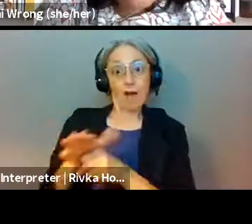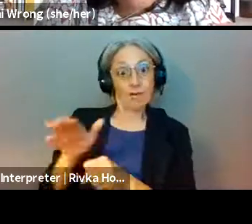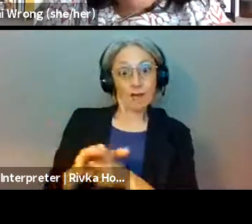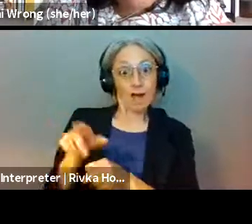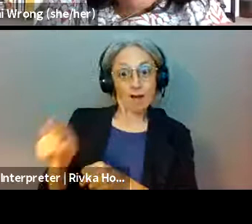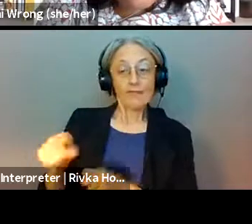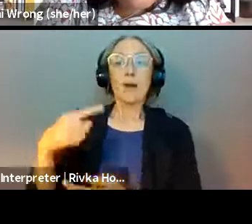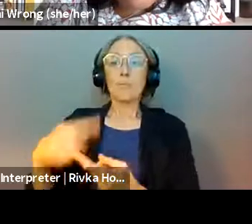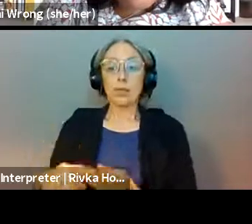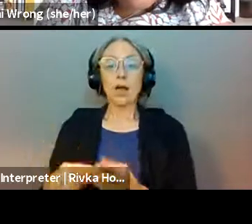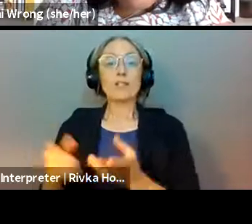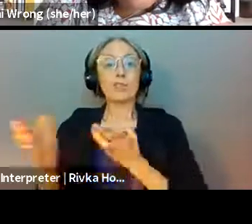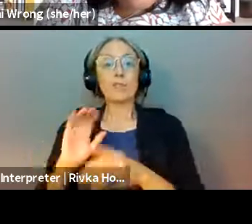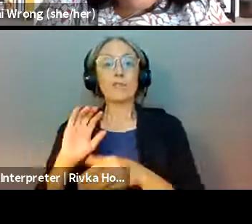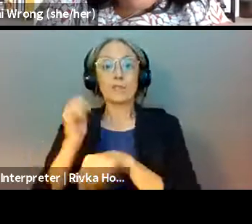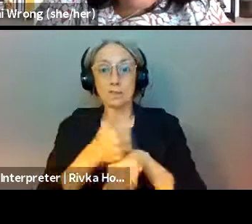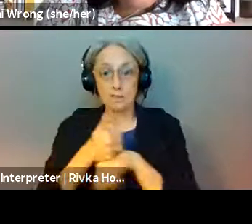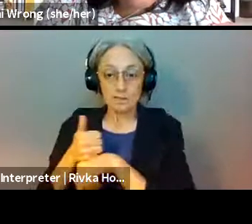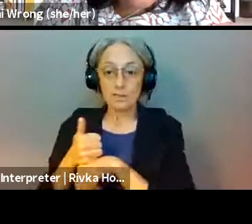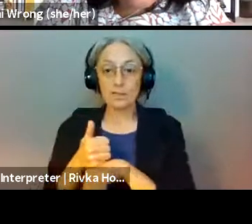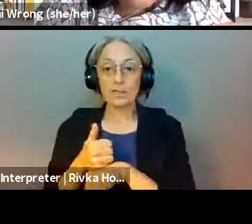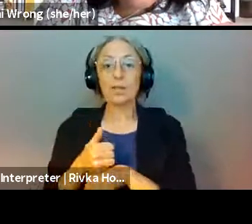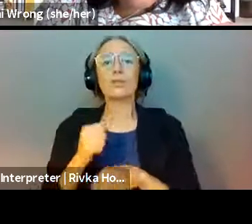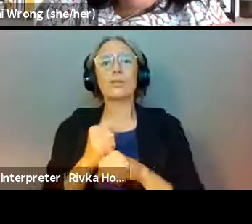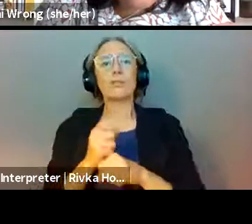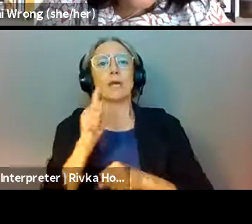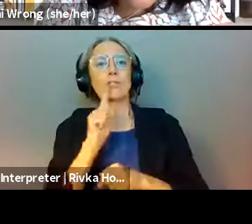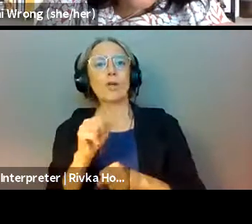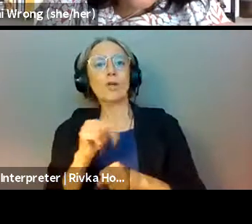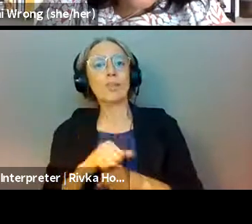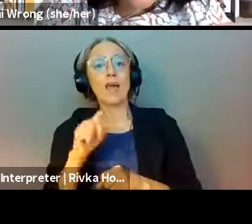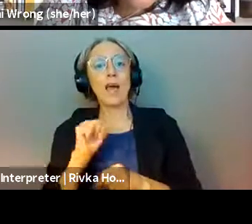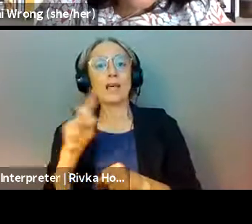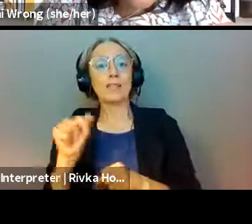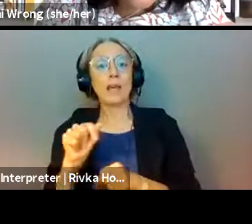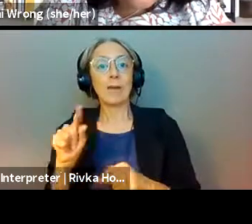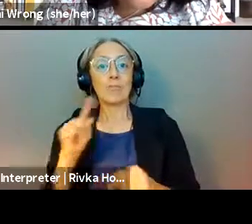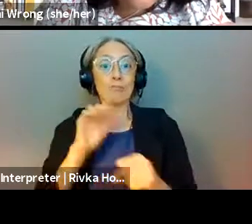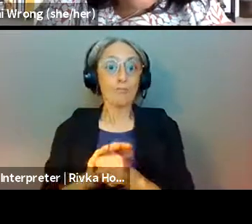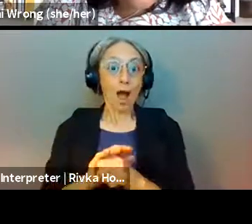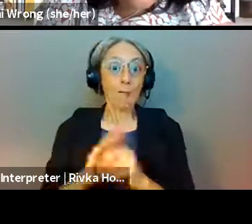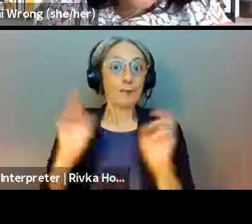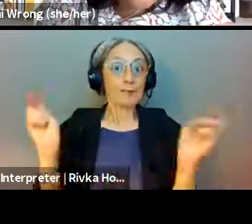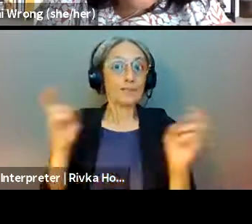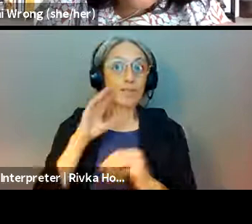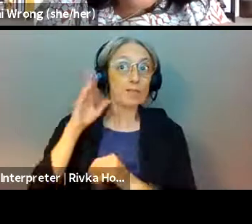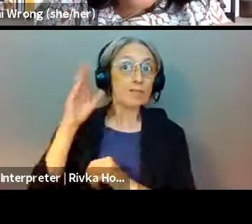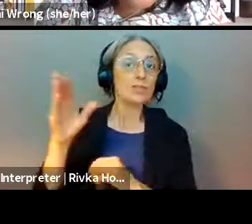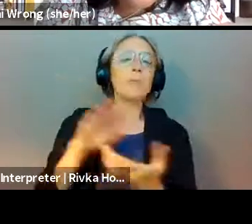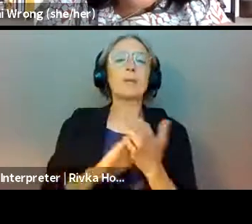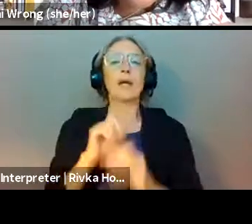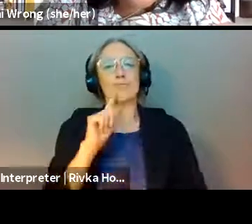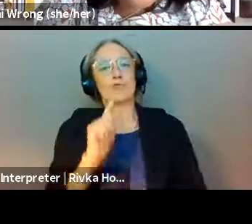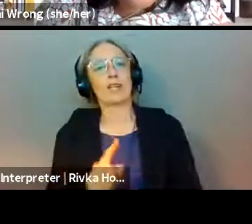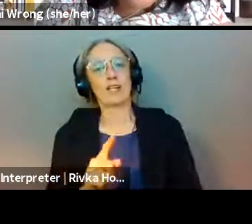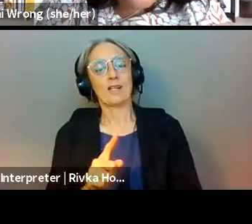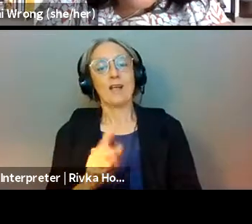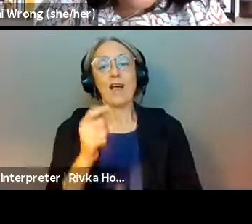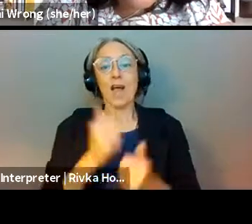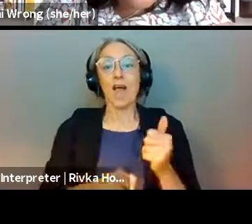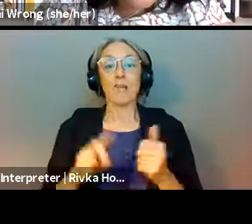with services to make the promise of the ADA more of a reality? The promise of every disabled